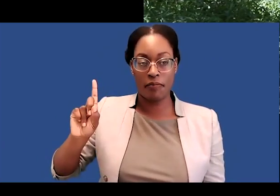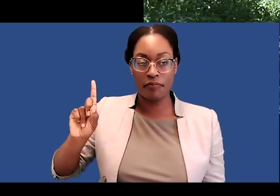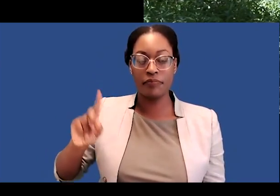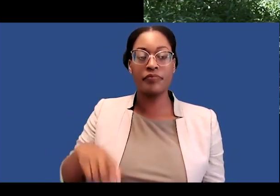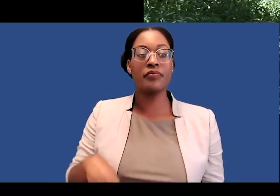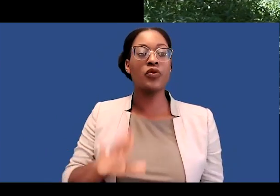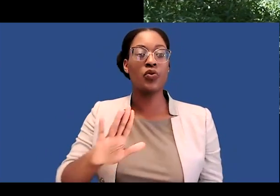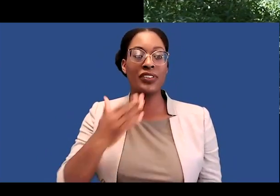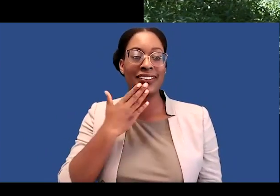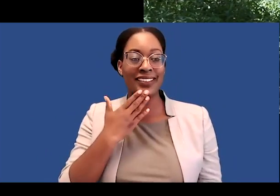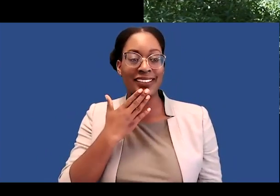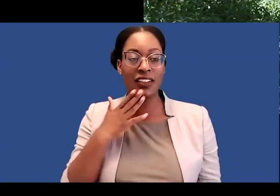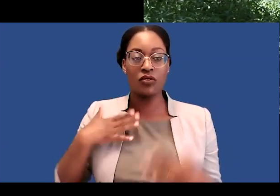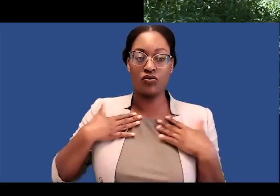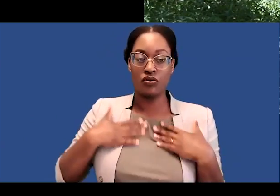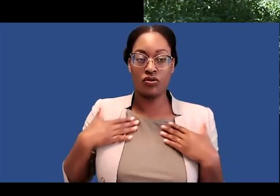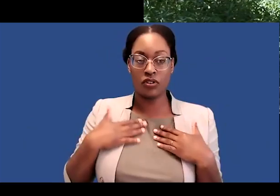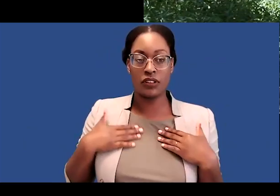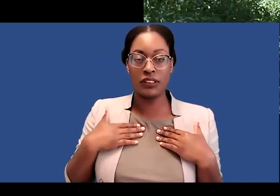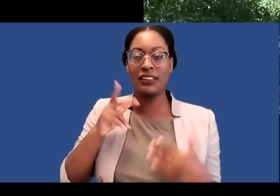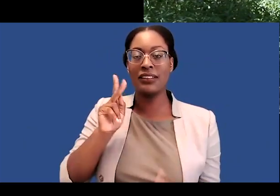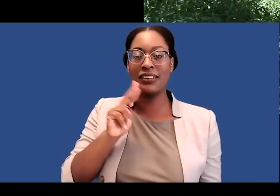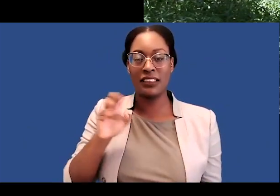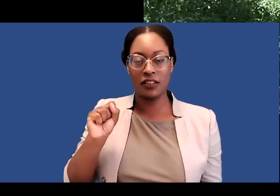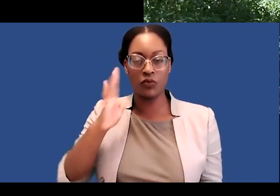chin are in contact with your mat.